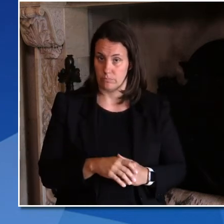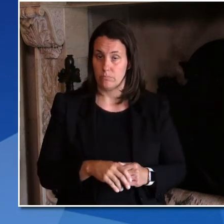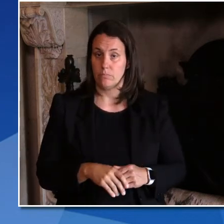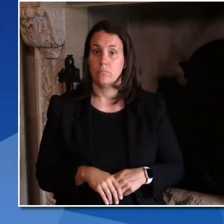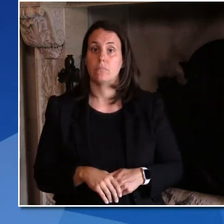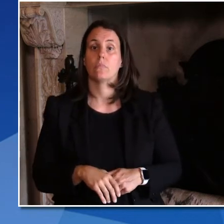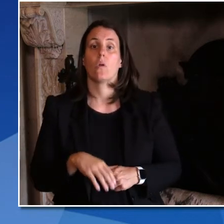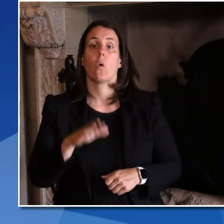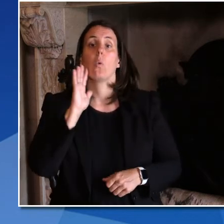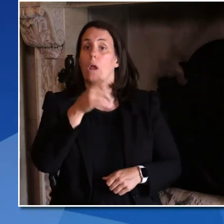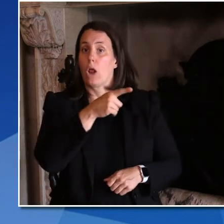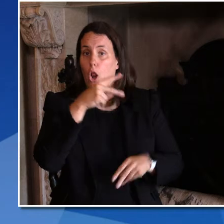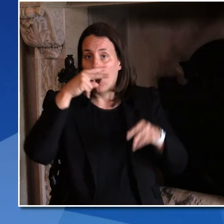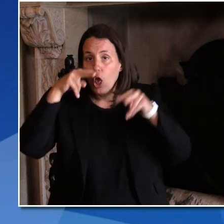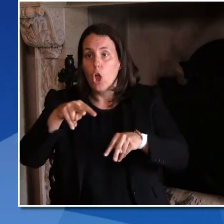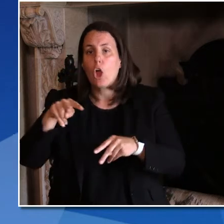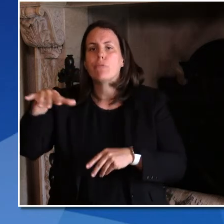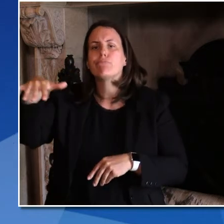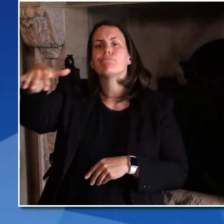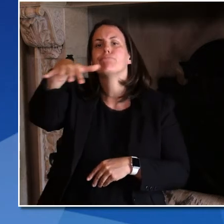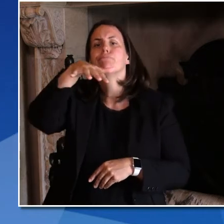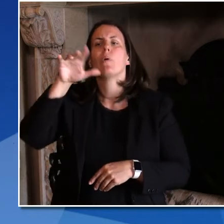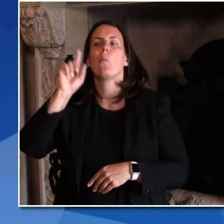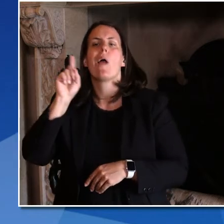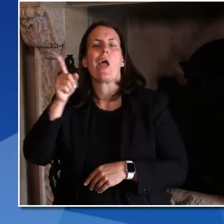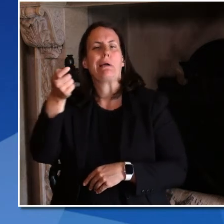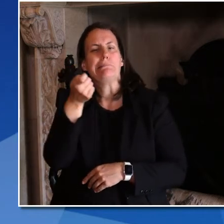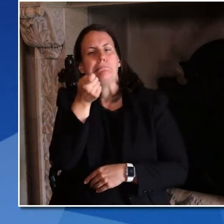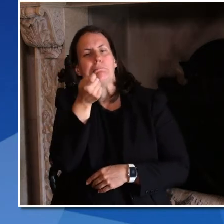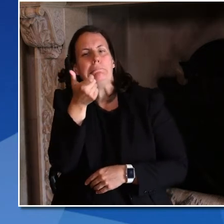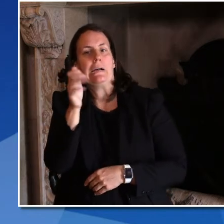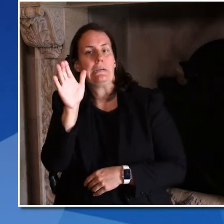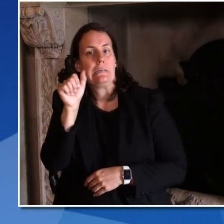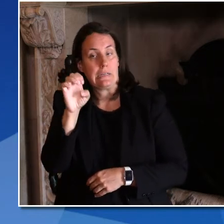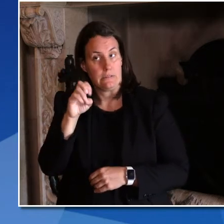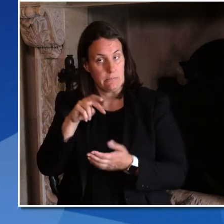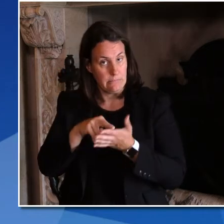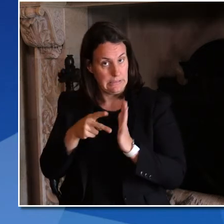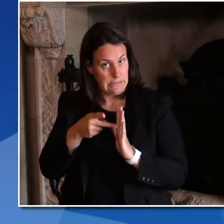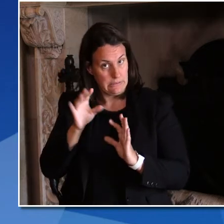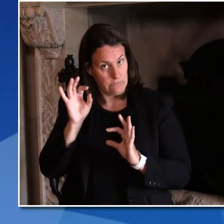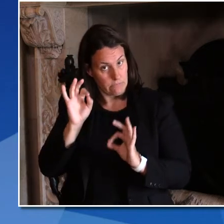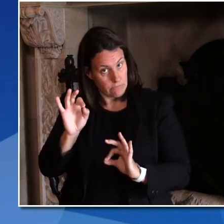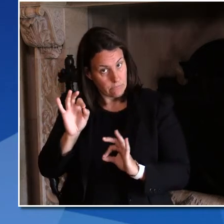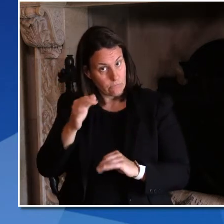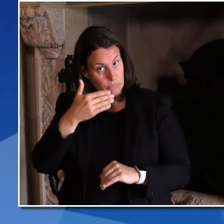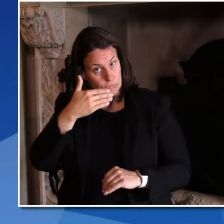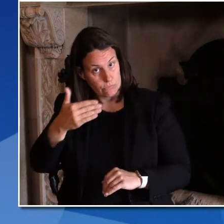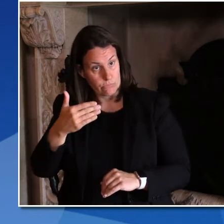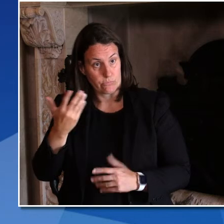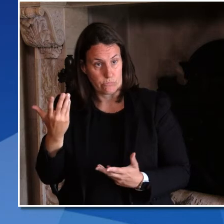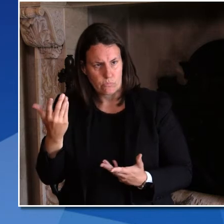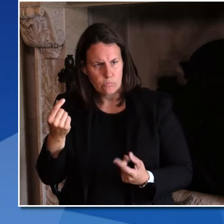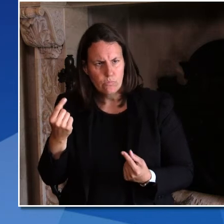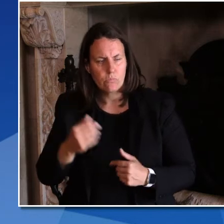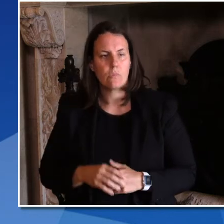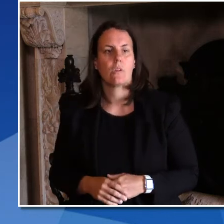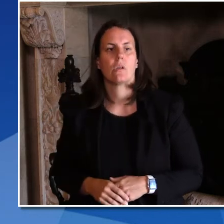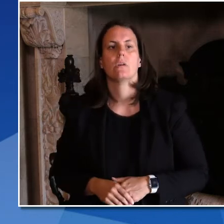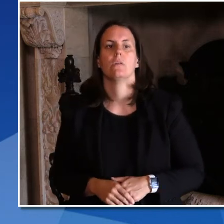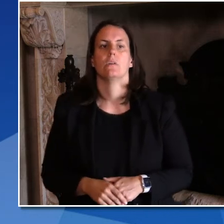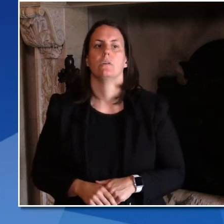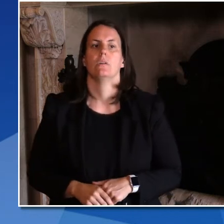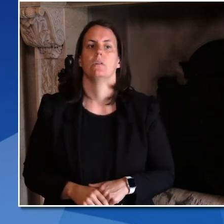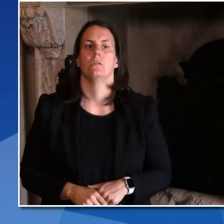sounds like it could be a risk of this kind of community-wide surveillance study. The CDC recommends in these situations that a